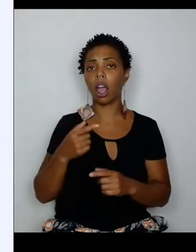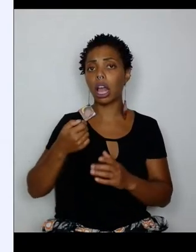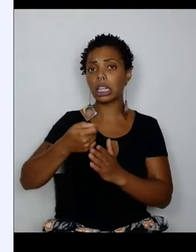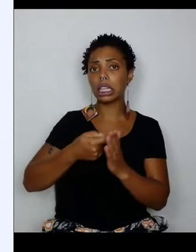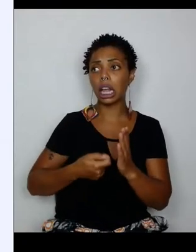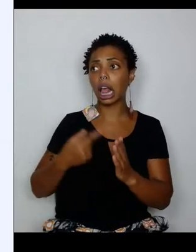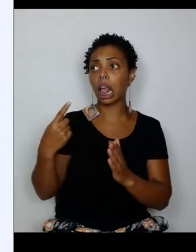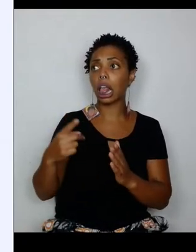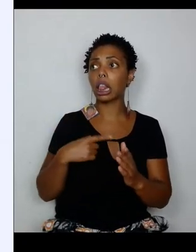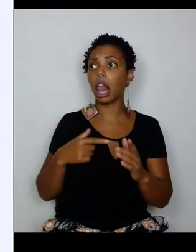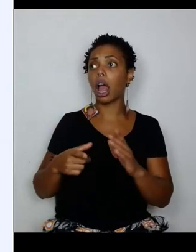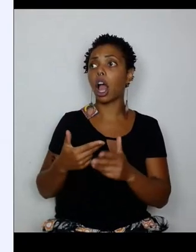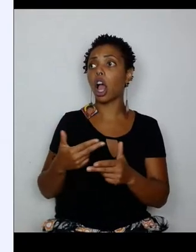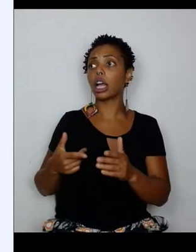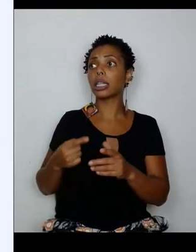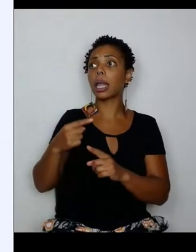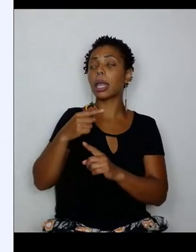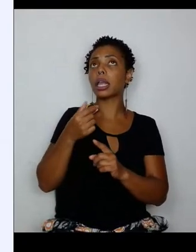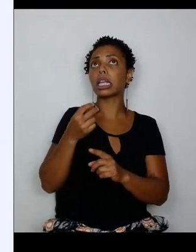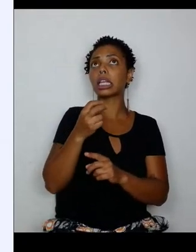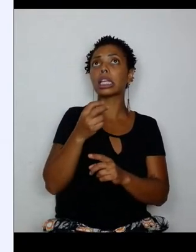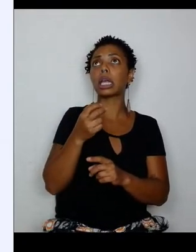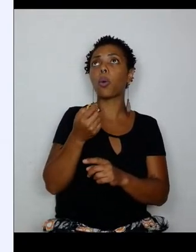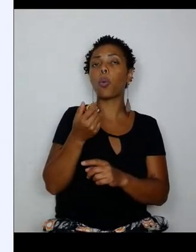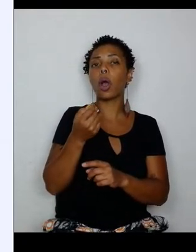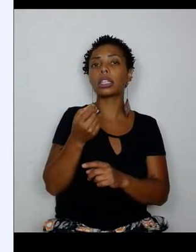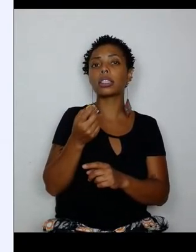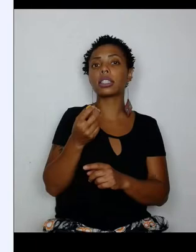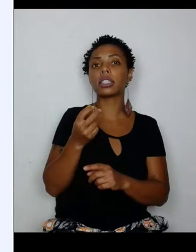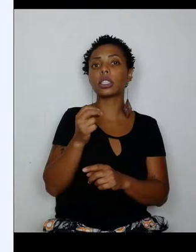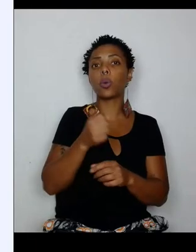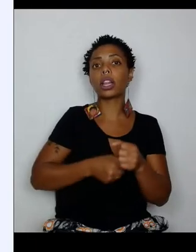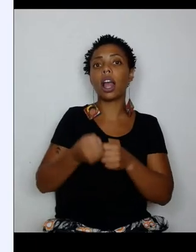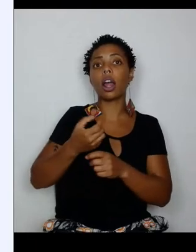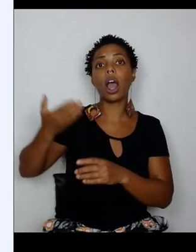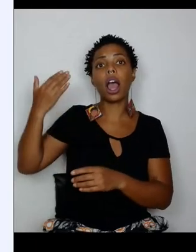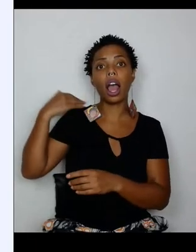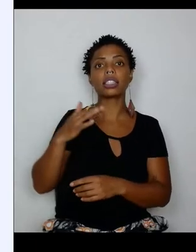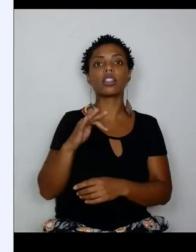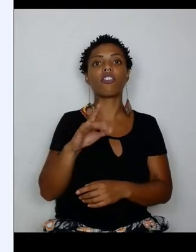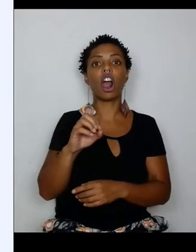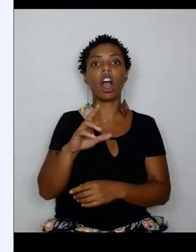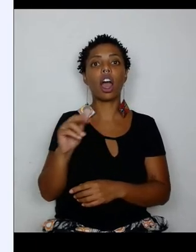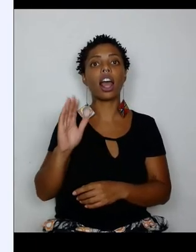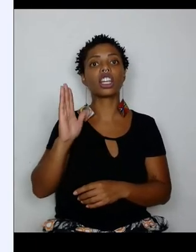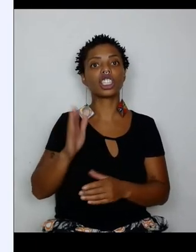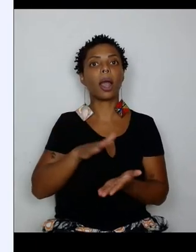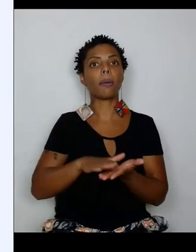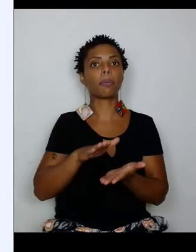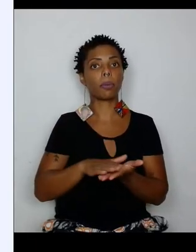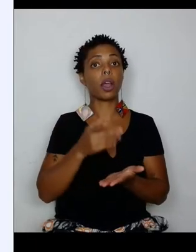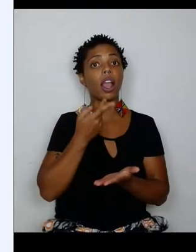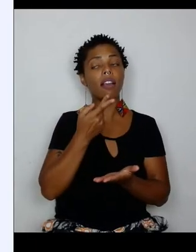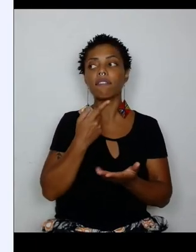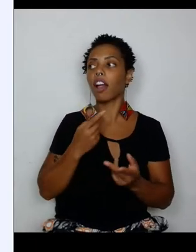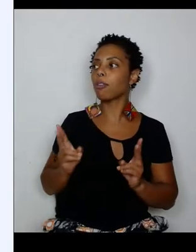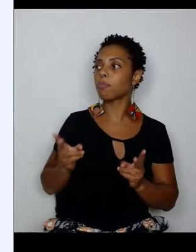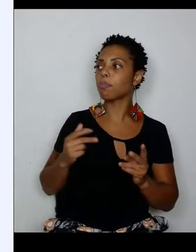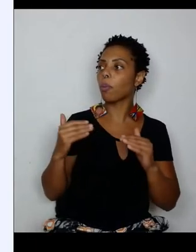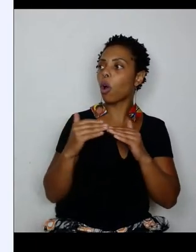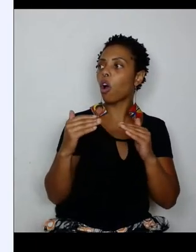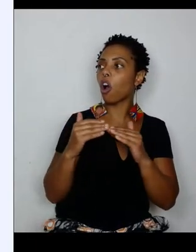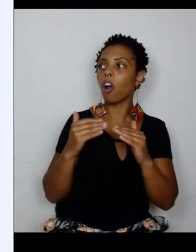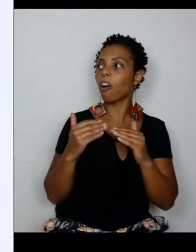shared her outrage and argued uh as she had done for uh